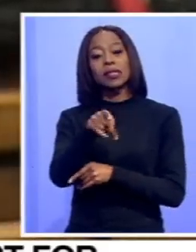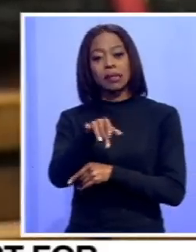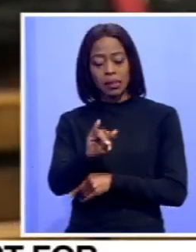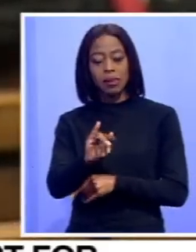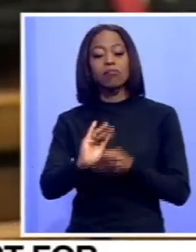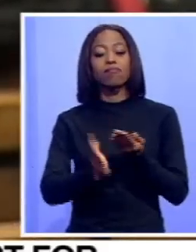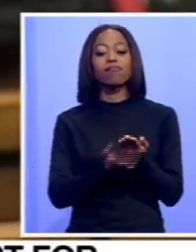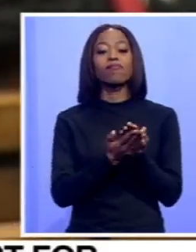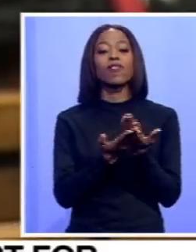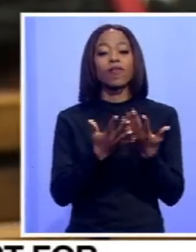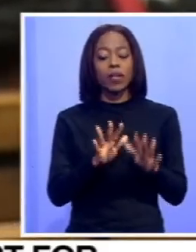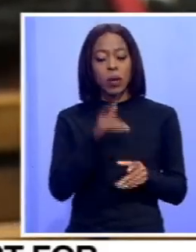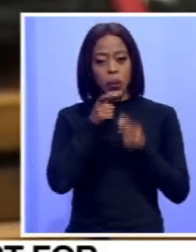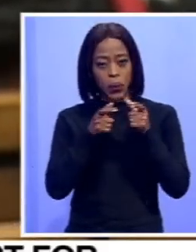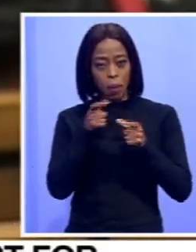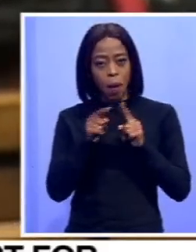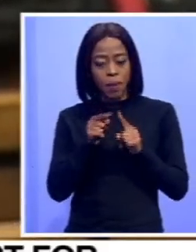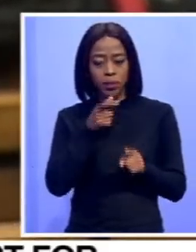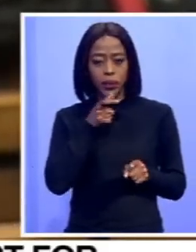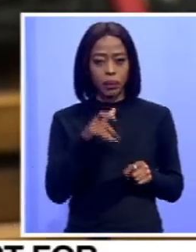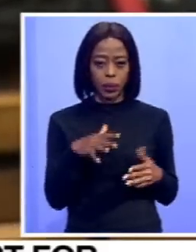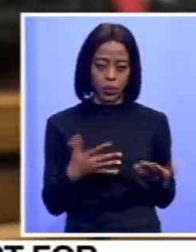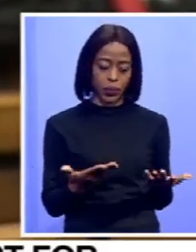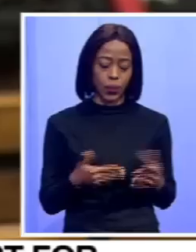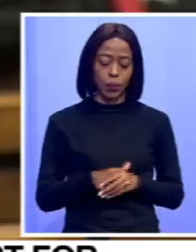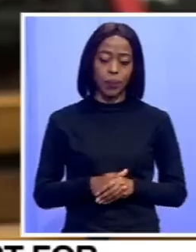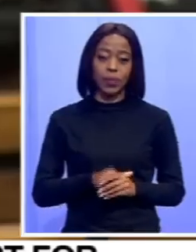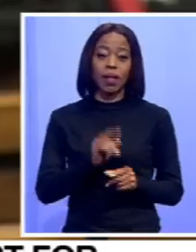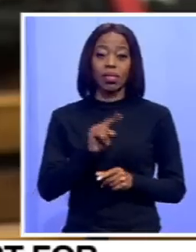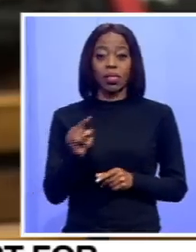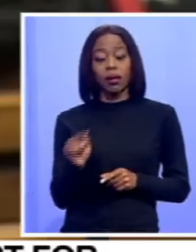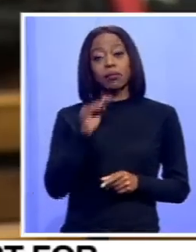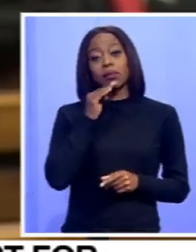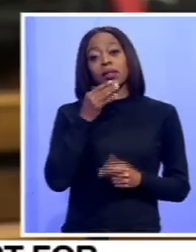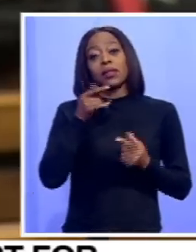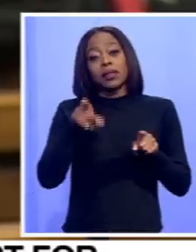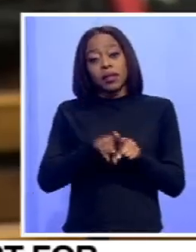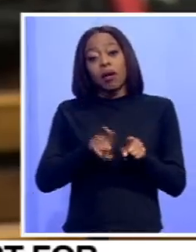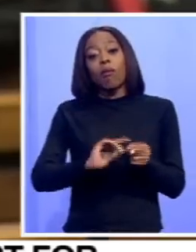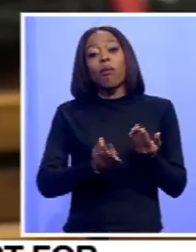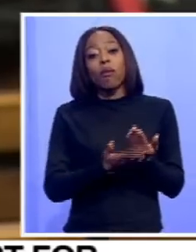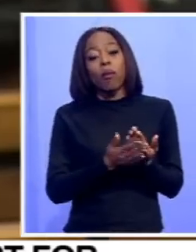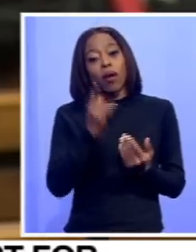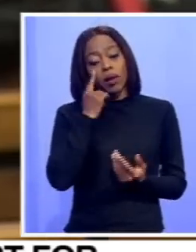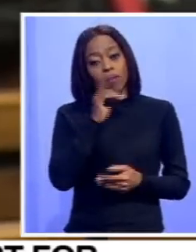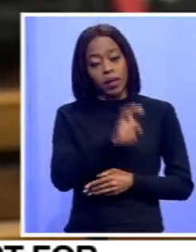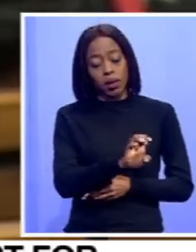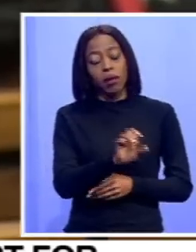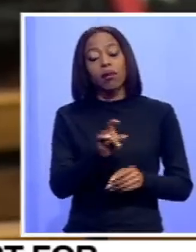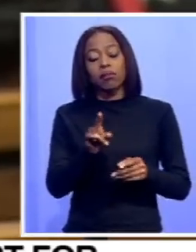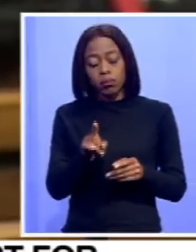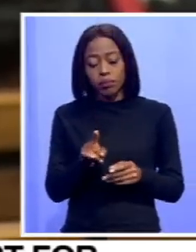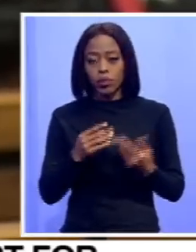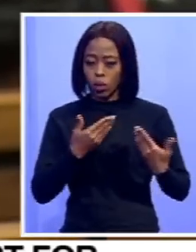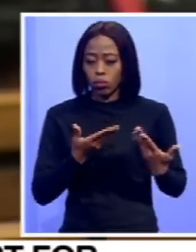put to him for his comments, but he had no comment in relation thereto, even though it was admitted as Exhibit E, eventually by